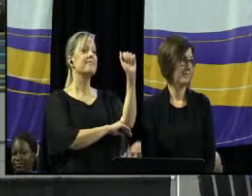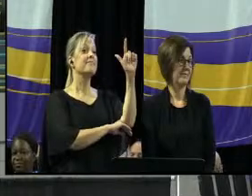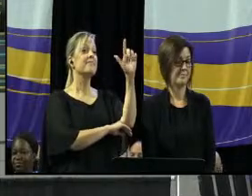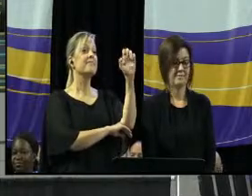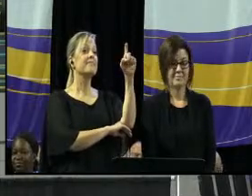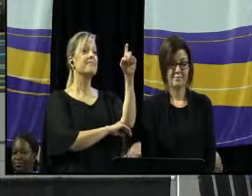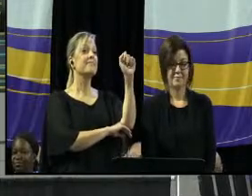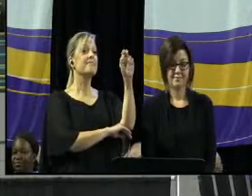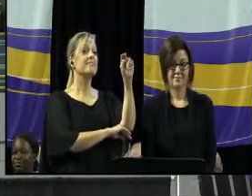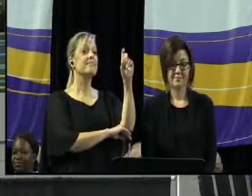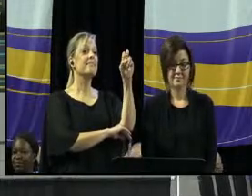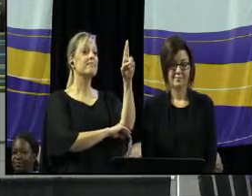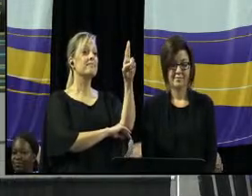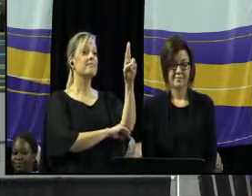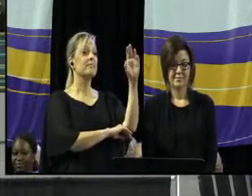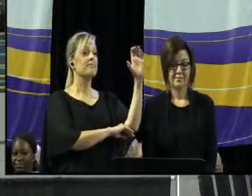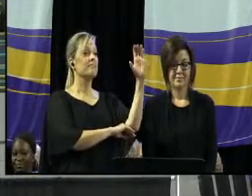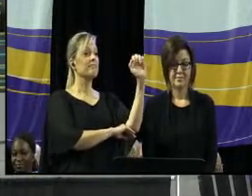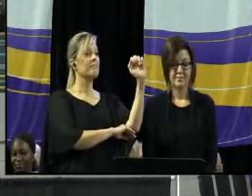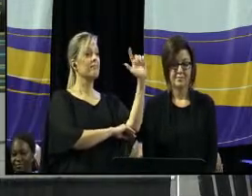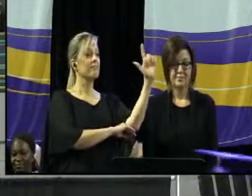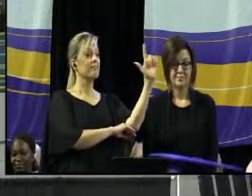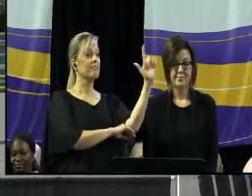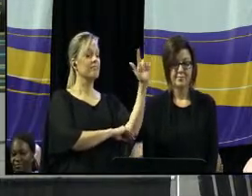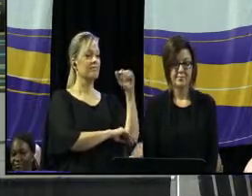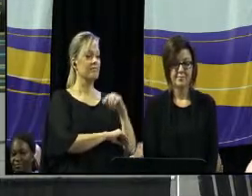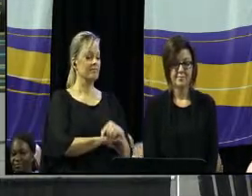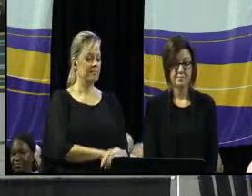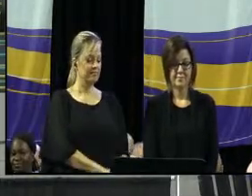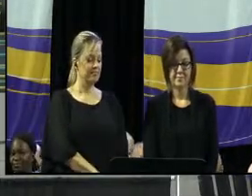Alexander Jadon Call.